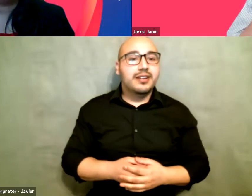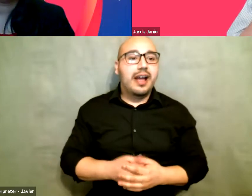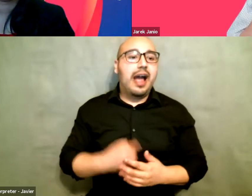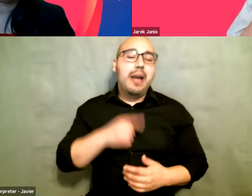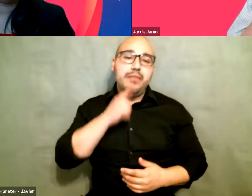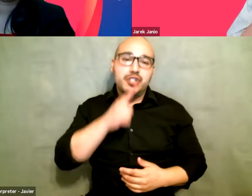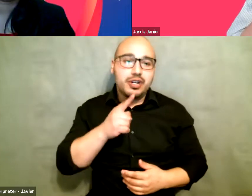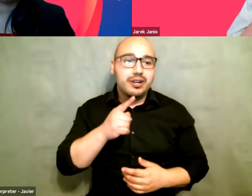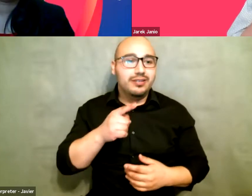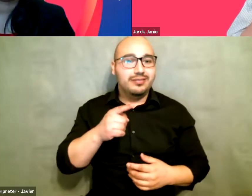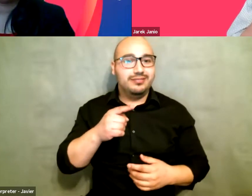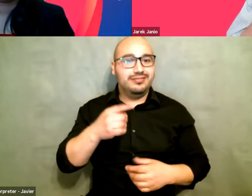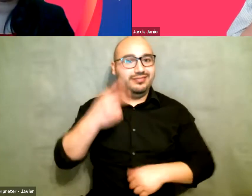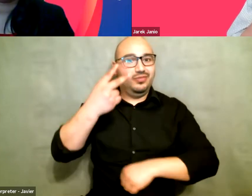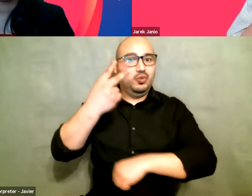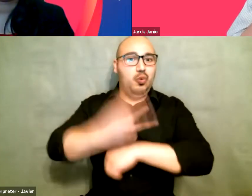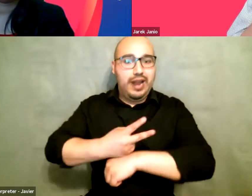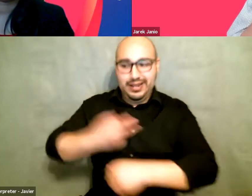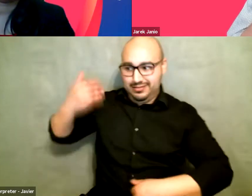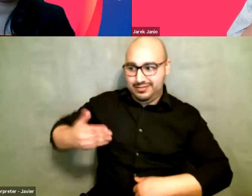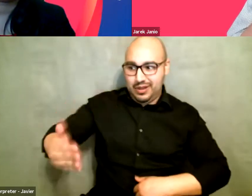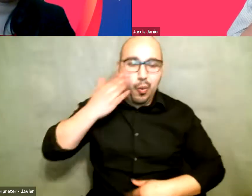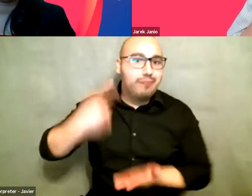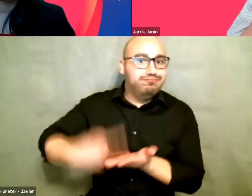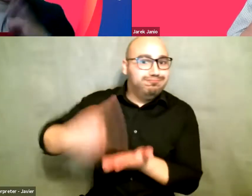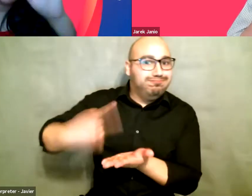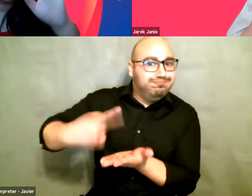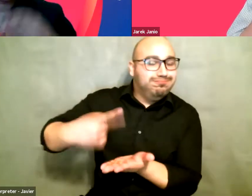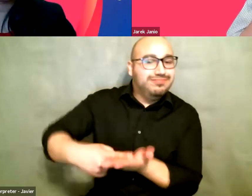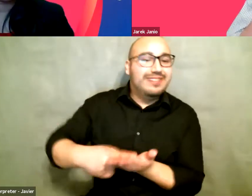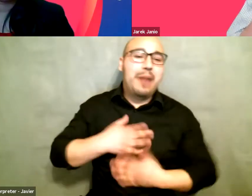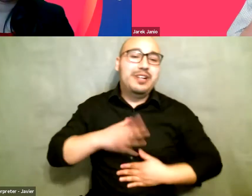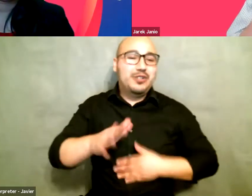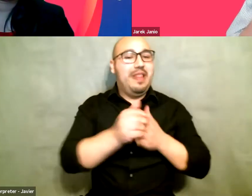next 2 days. I appreciate your leadership. Thank you very much. Thank you, everyone.